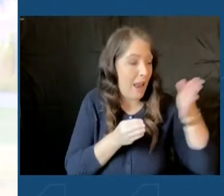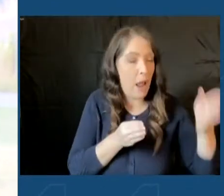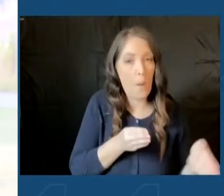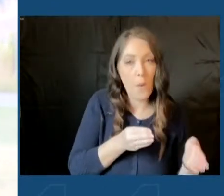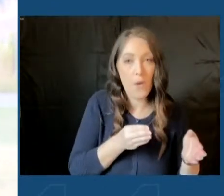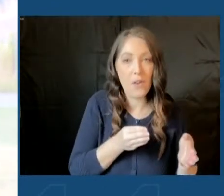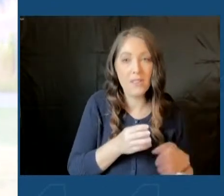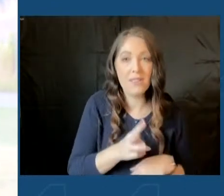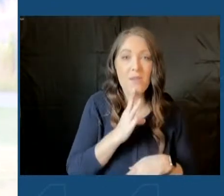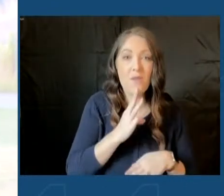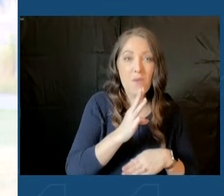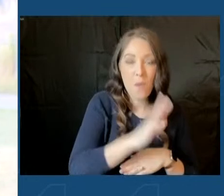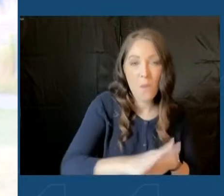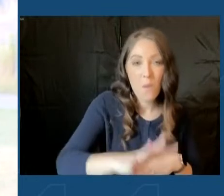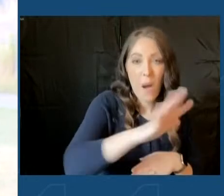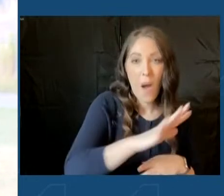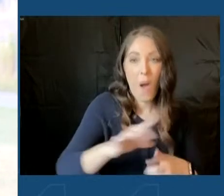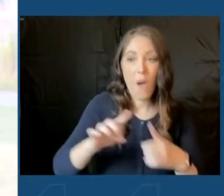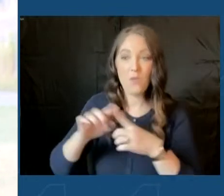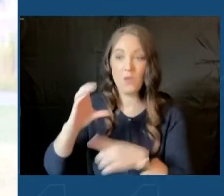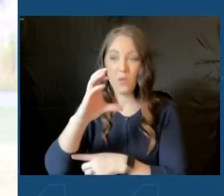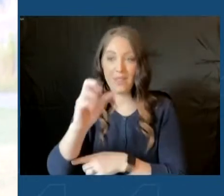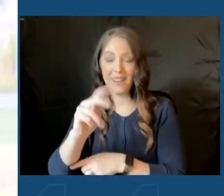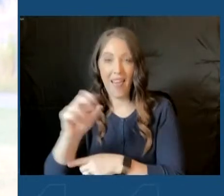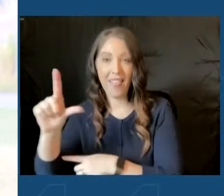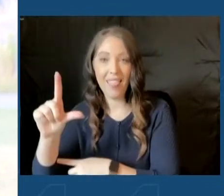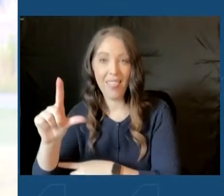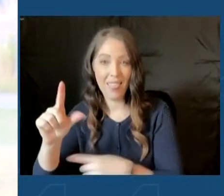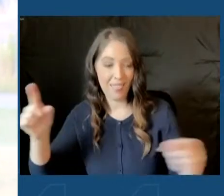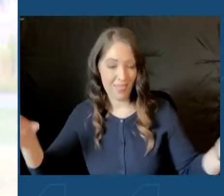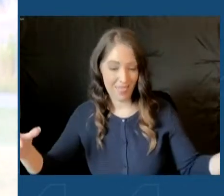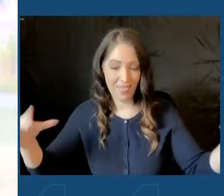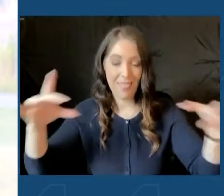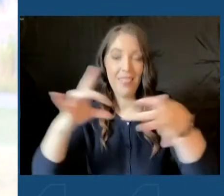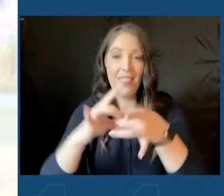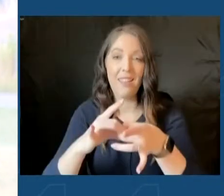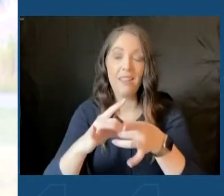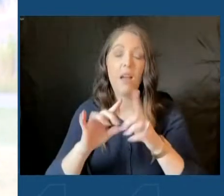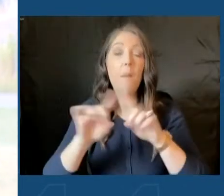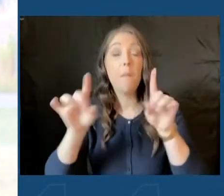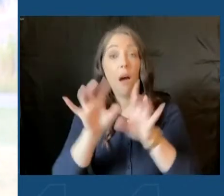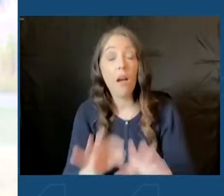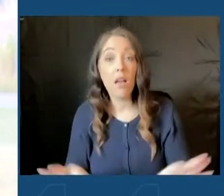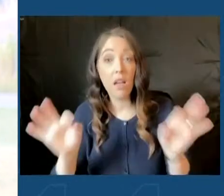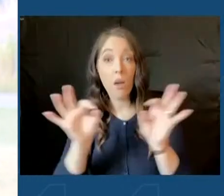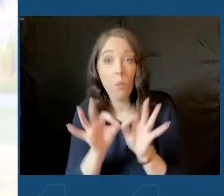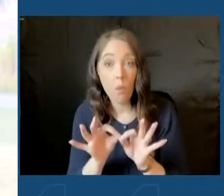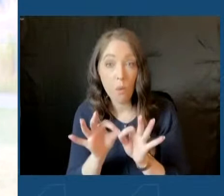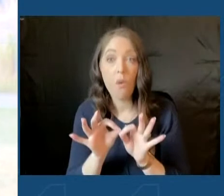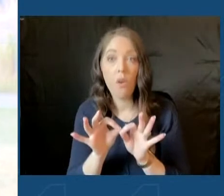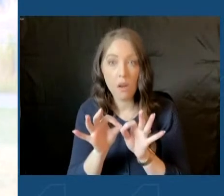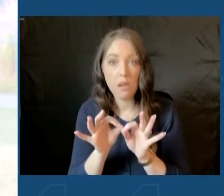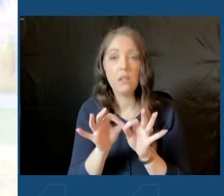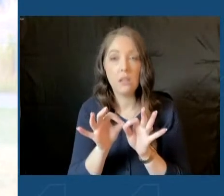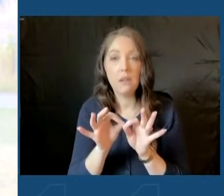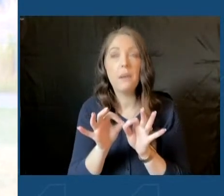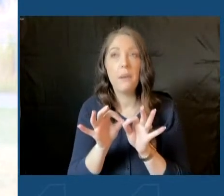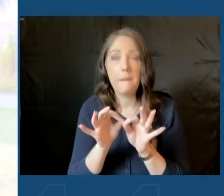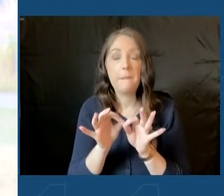to the canal side. But more importantly, it expands on